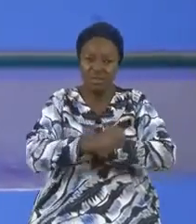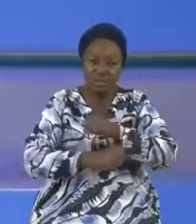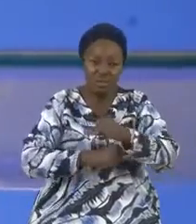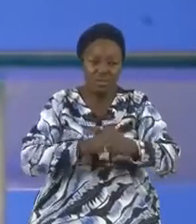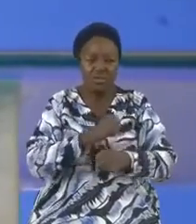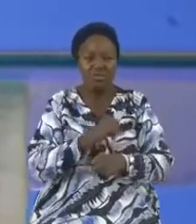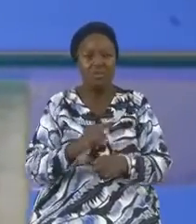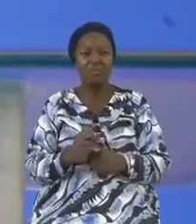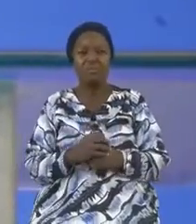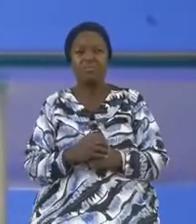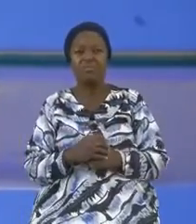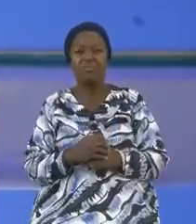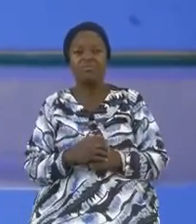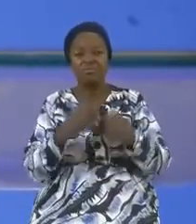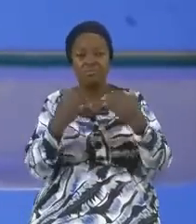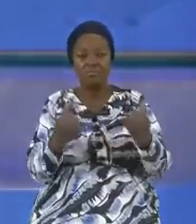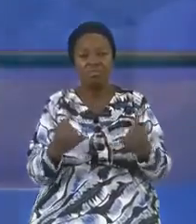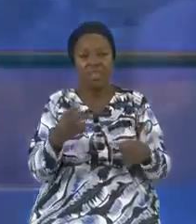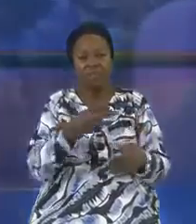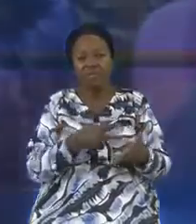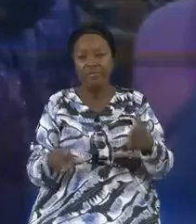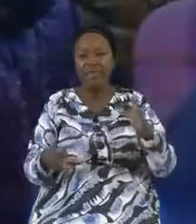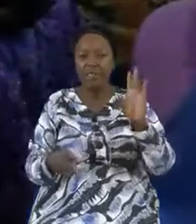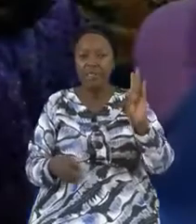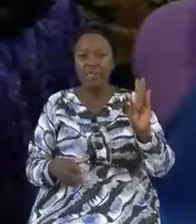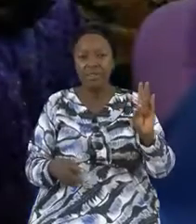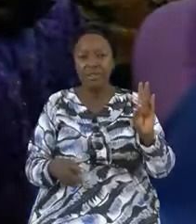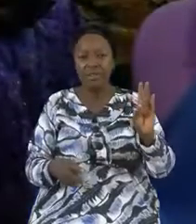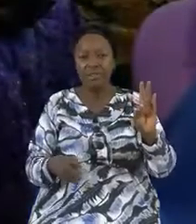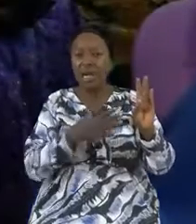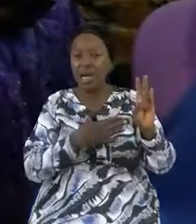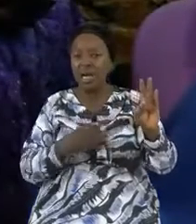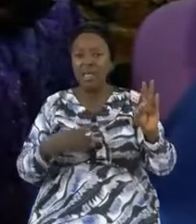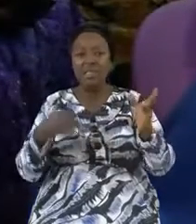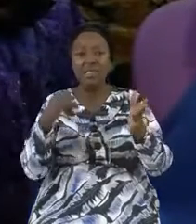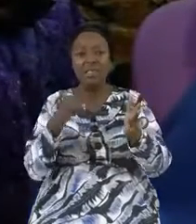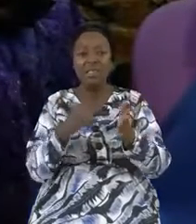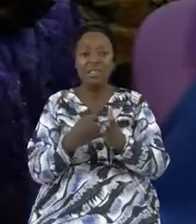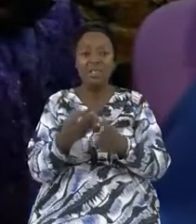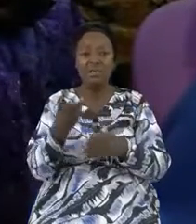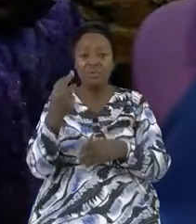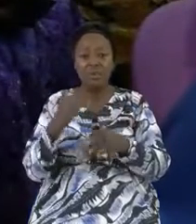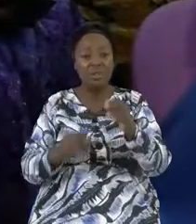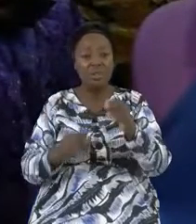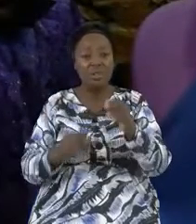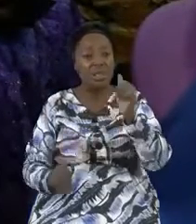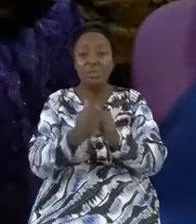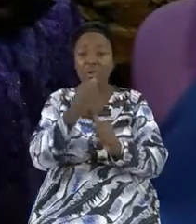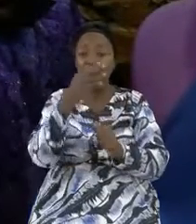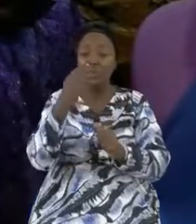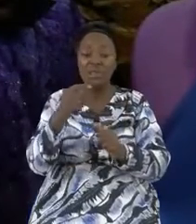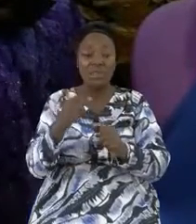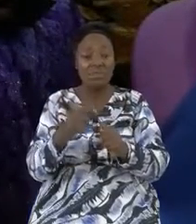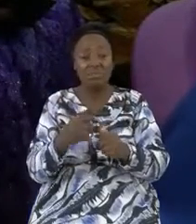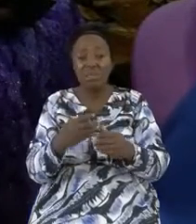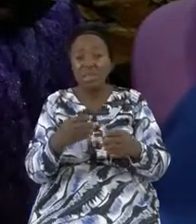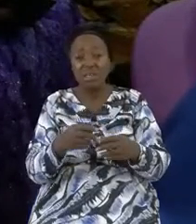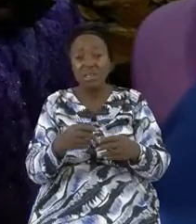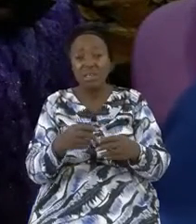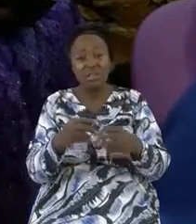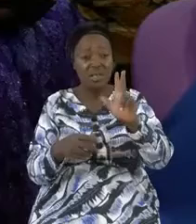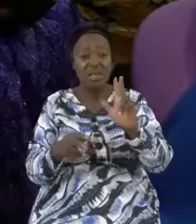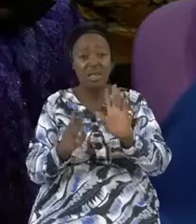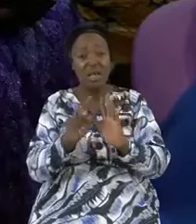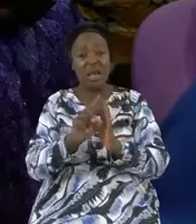then we're told in verse 7, and it was about the space of 3 hours